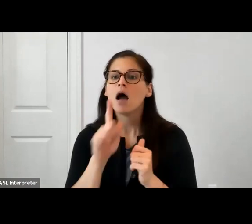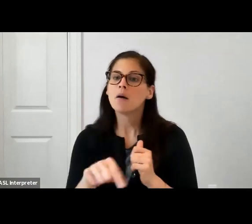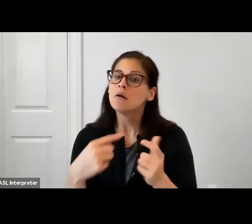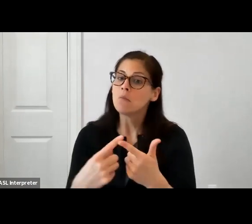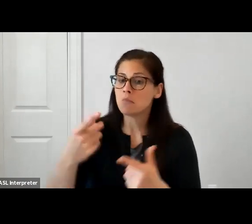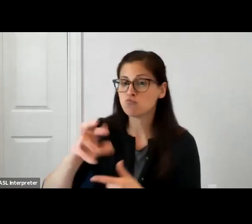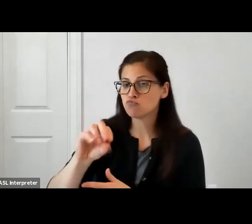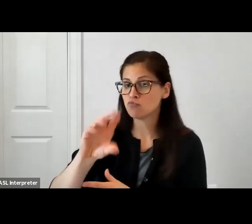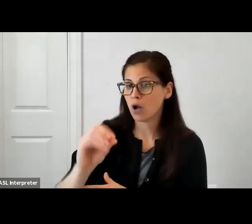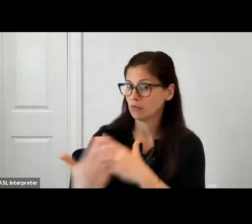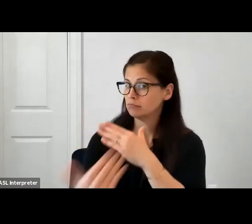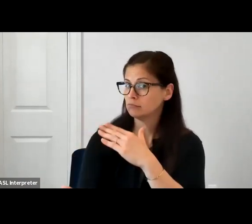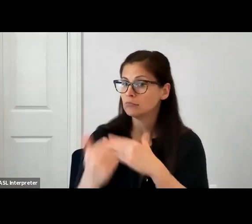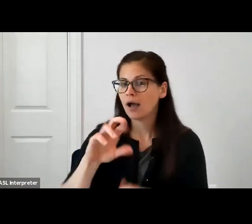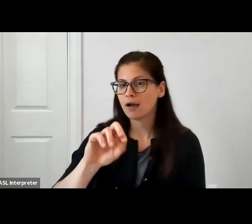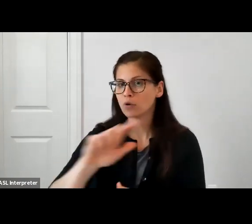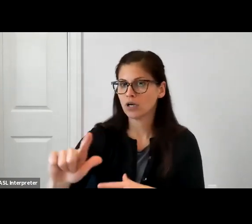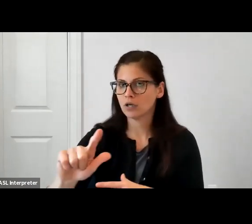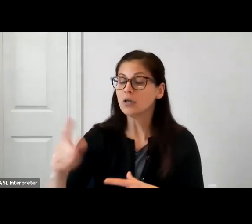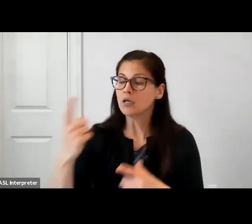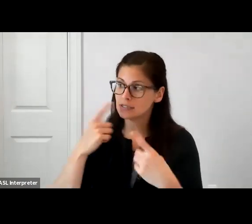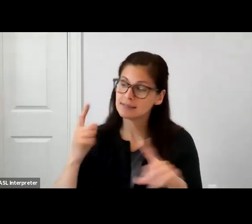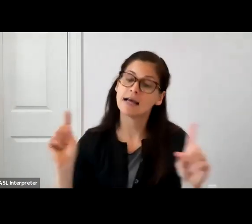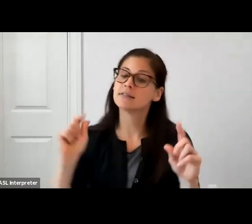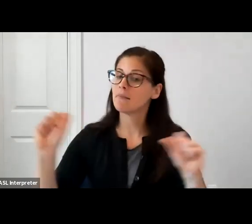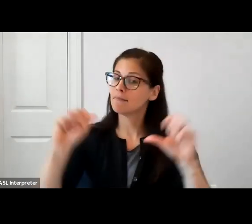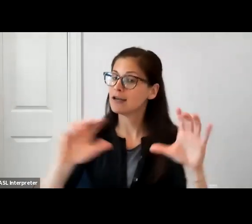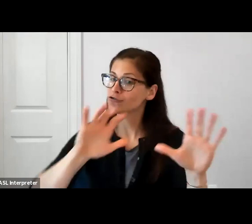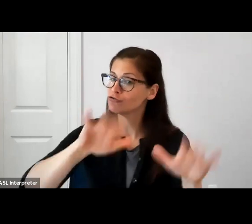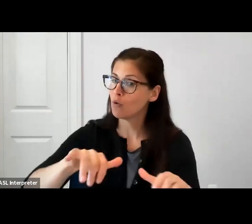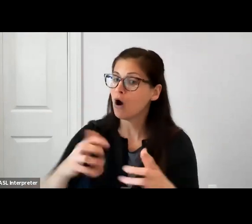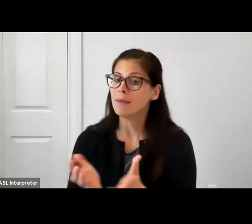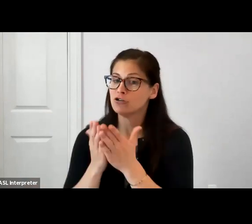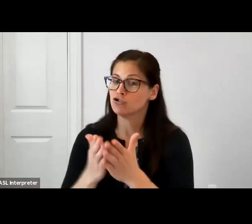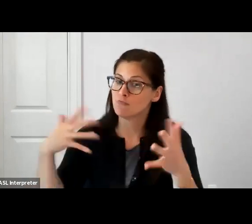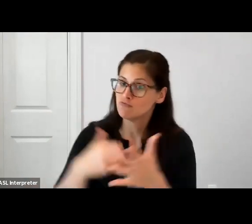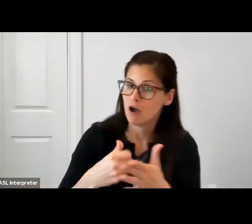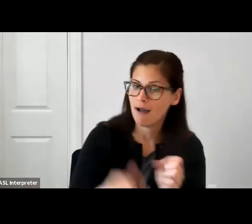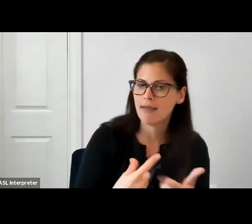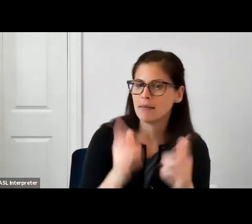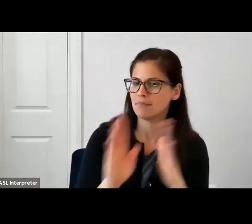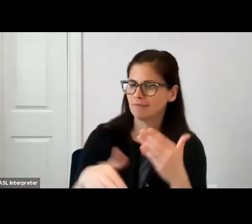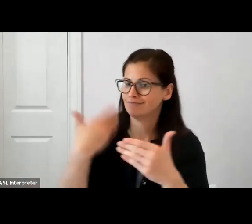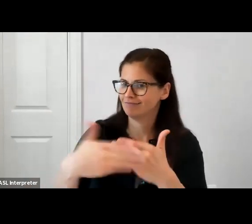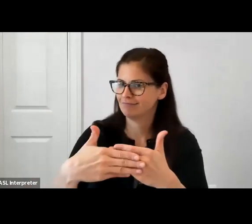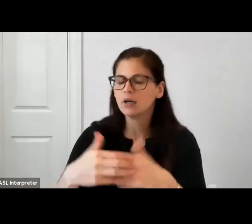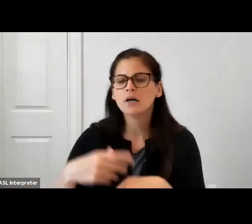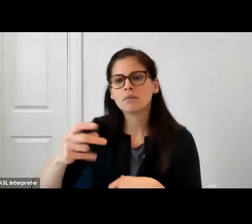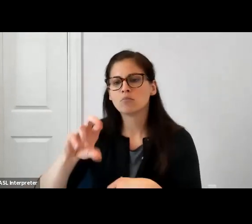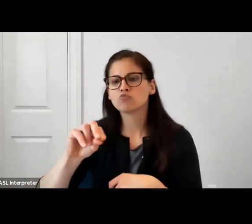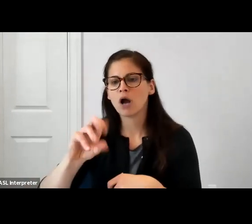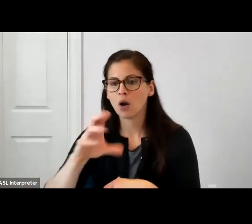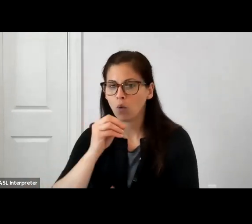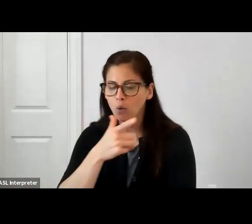Ariel to report upon the success of the magical storm and shipwreck, and then plan their next steps. Prospero is played by